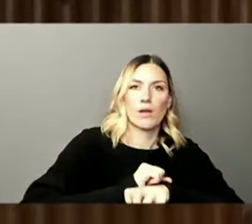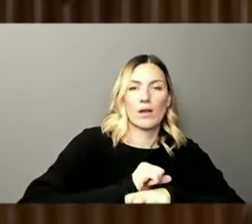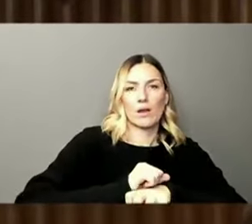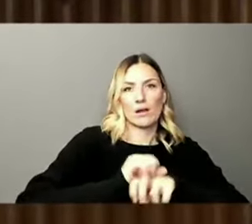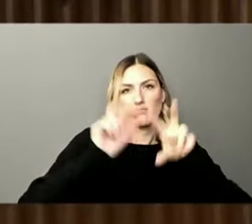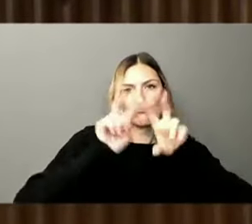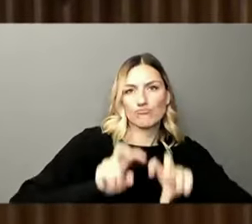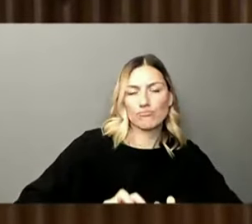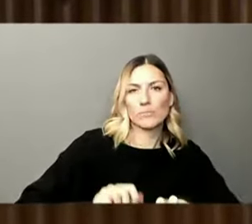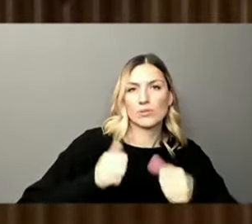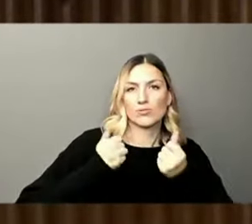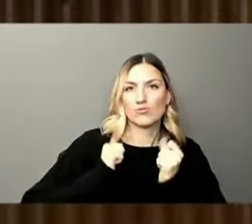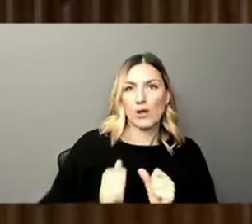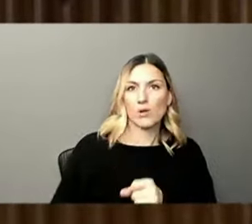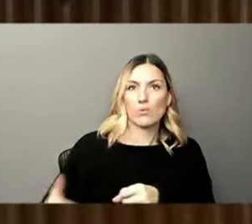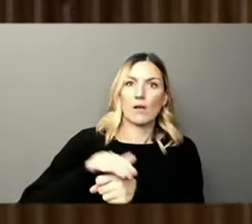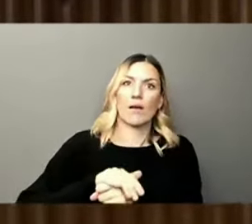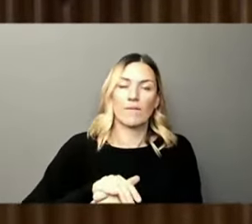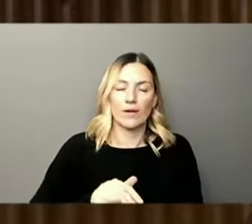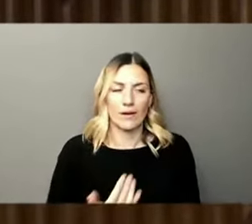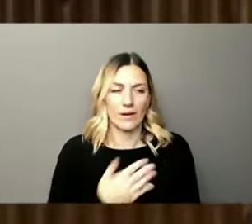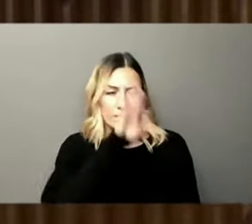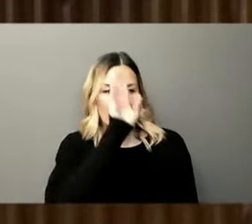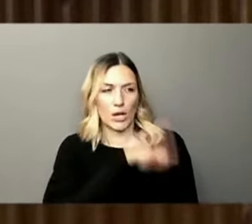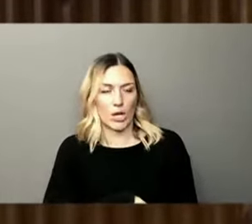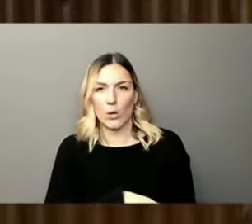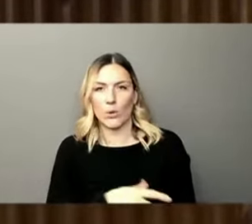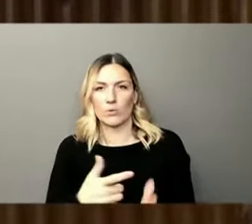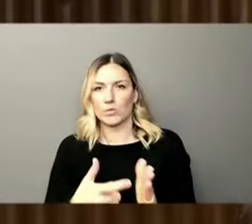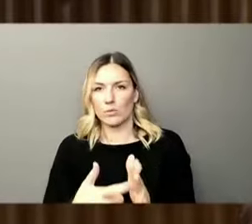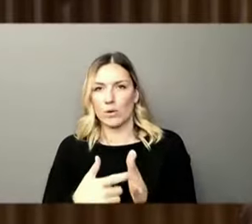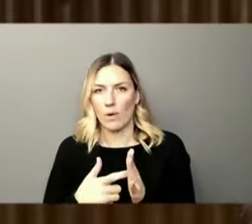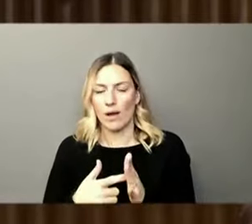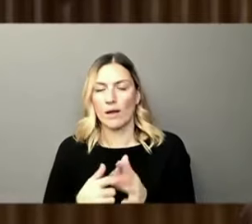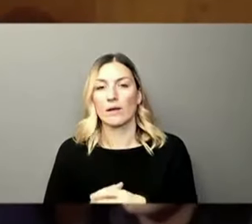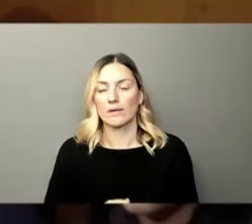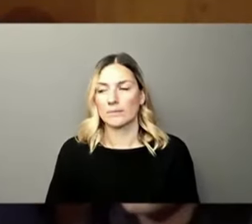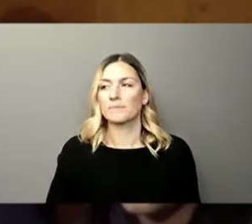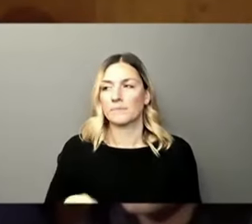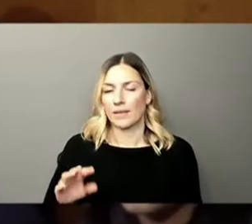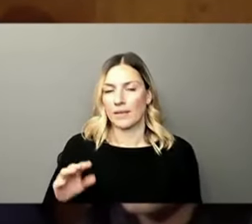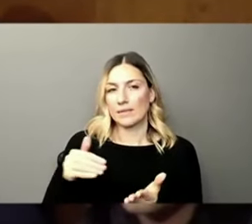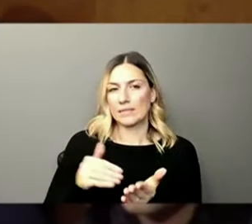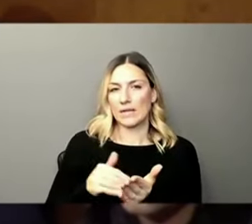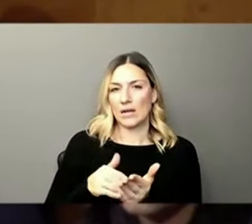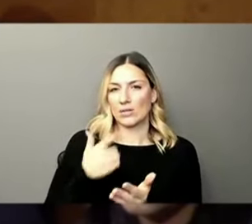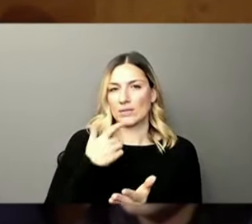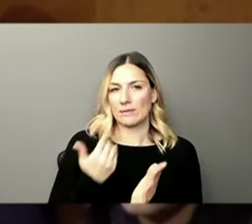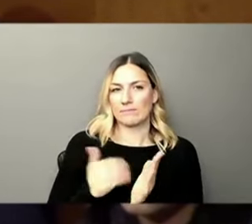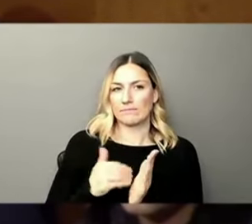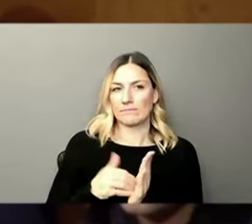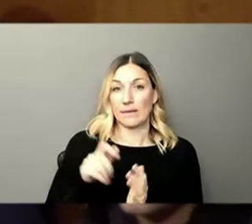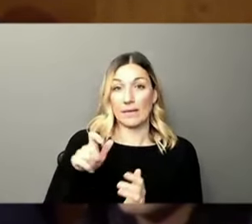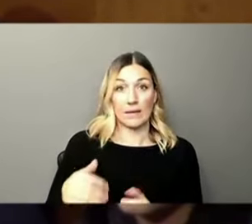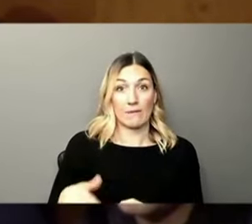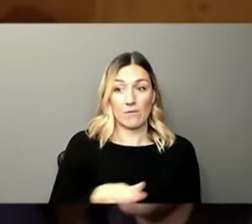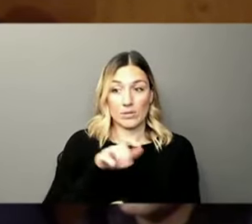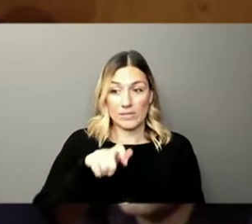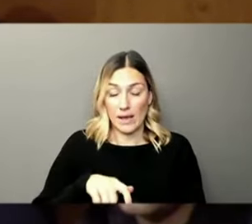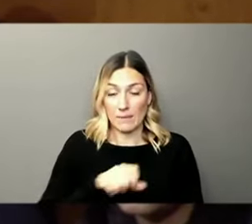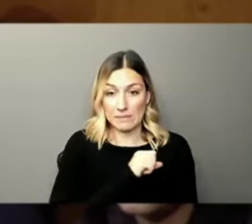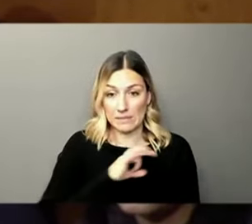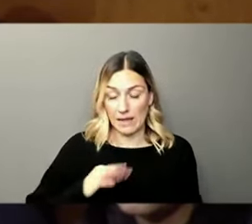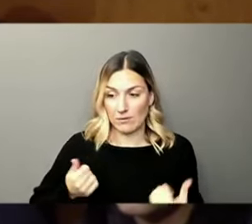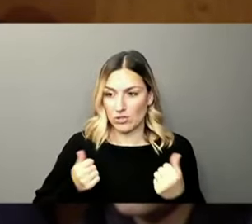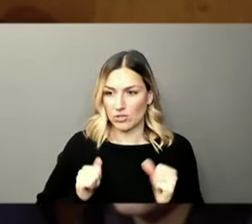something covered mm-hmm. When they know it's medically necessary. This is why I hear from providers all the time that they have to have like full-time staffs that are just trying absolutely. To figure out how